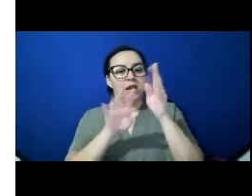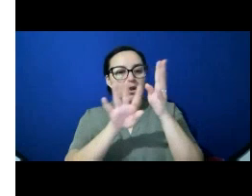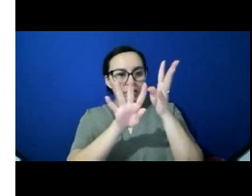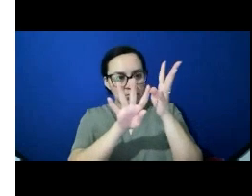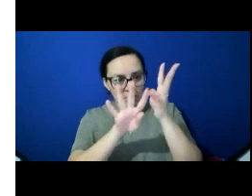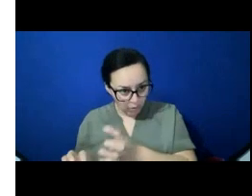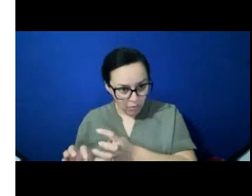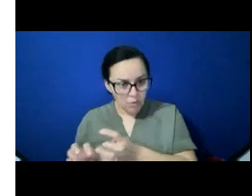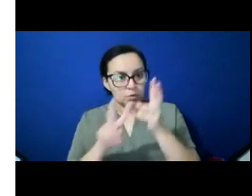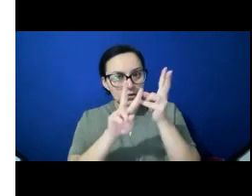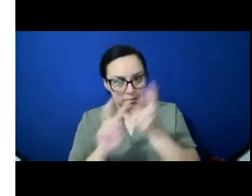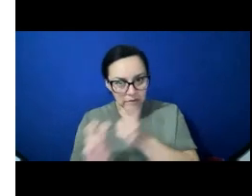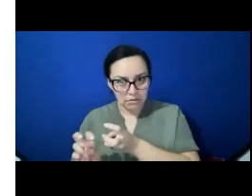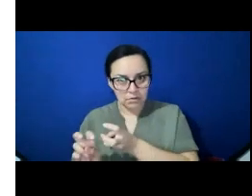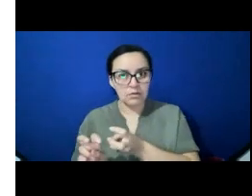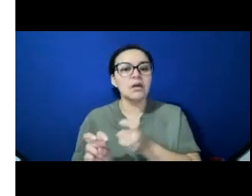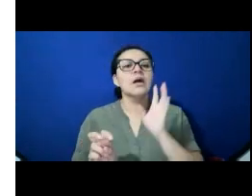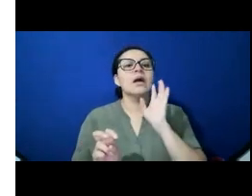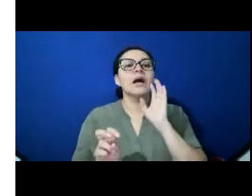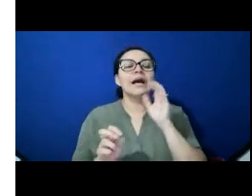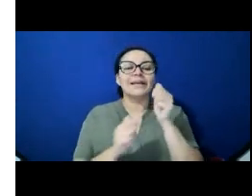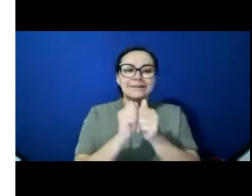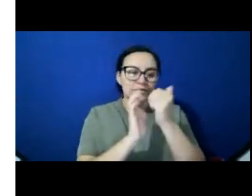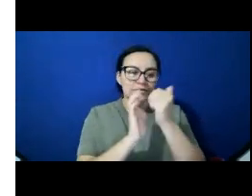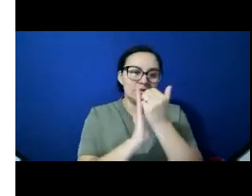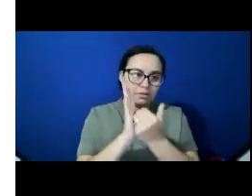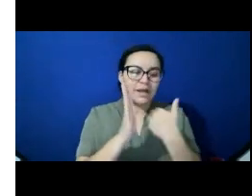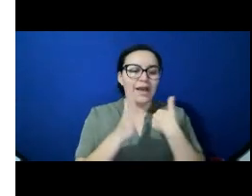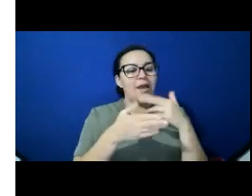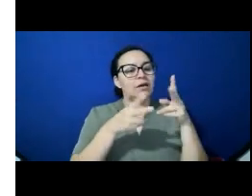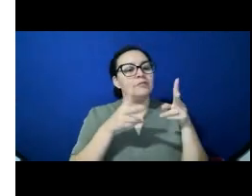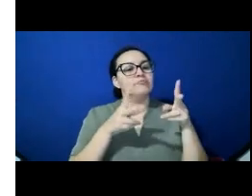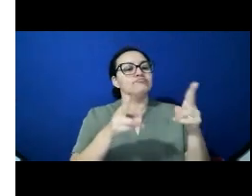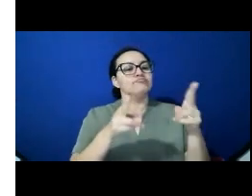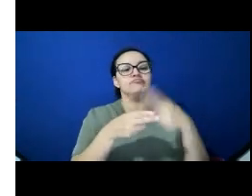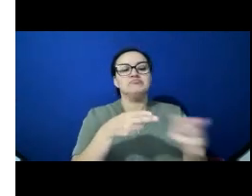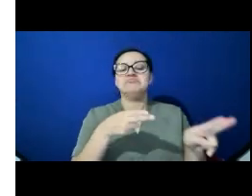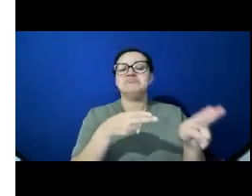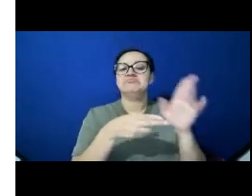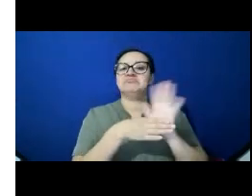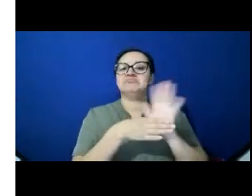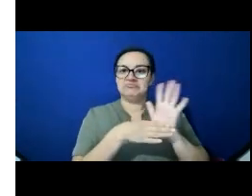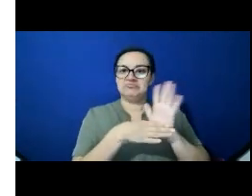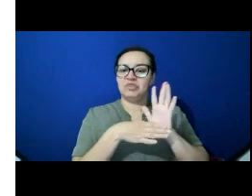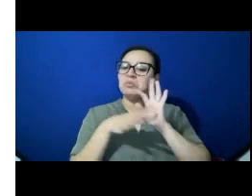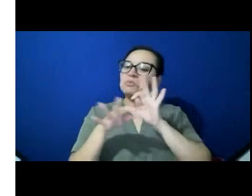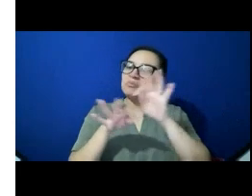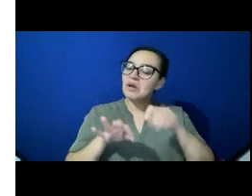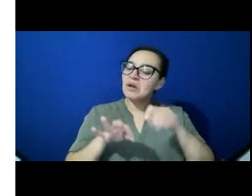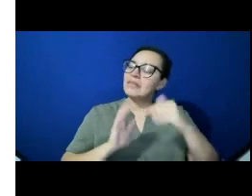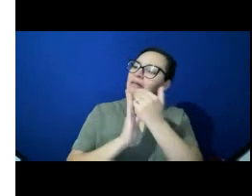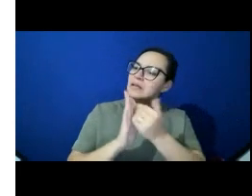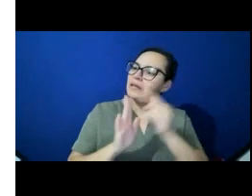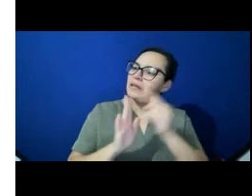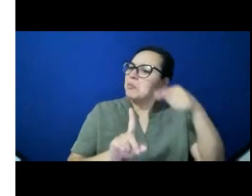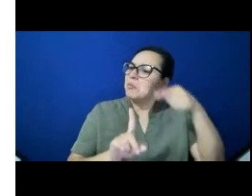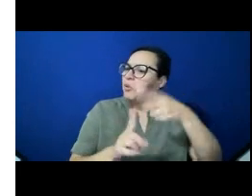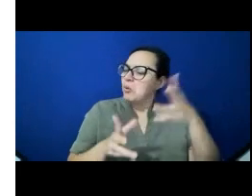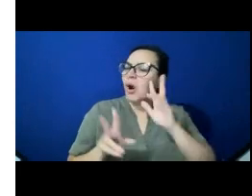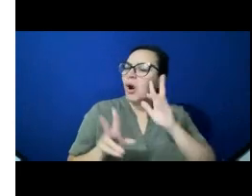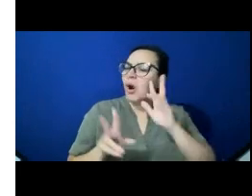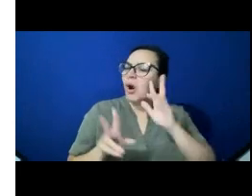lecciones tiene un a video PDF corto of que this. le da We como un have preámbulo de lo short que se va a estar videos conversando en esta with lección en específica. Y what lo